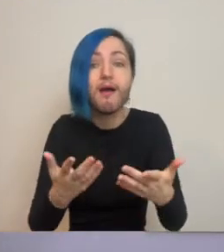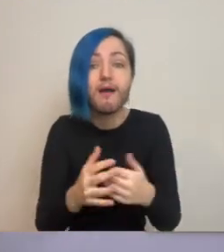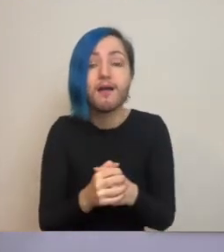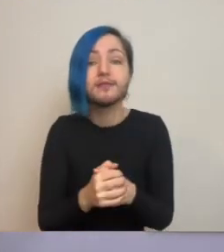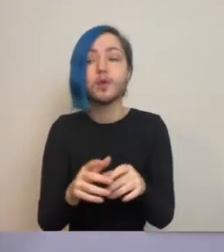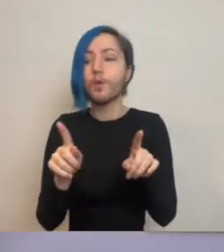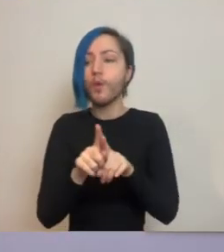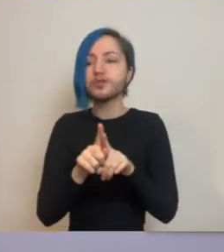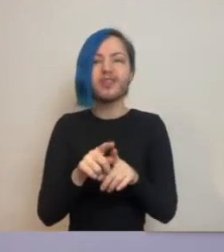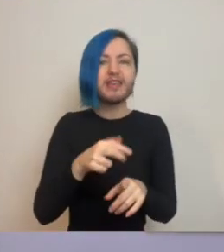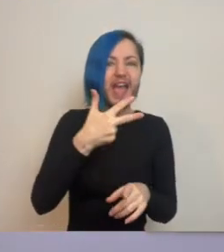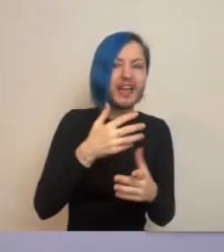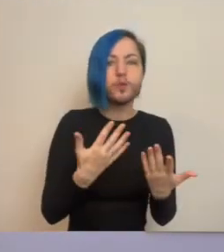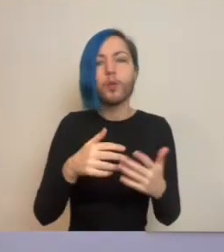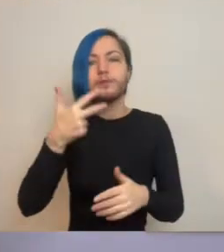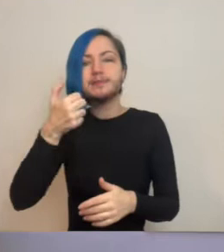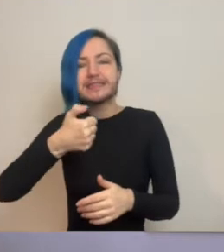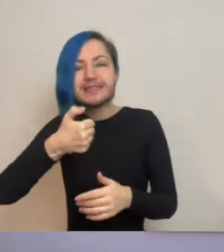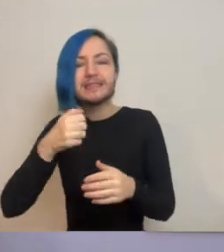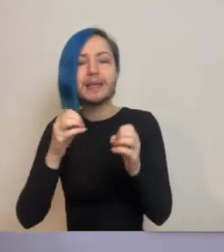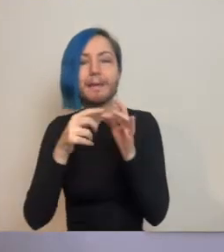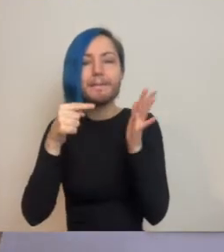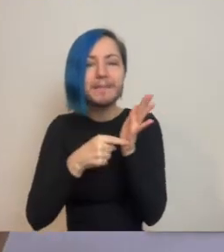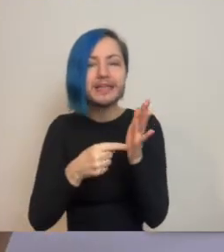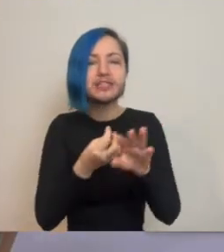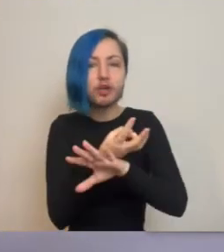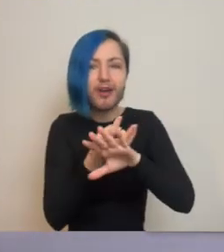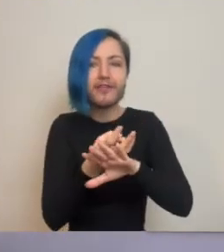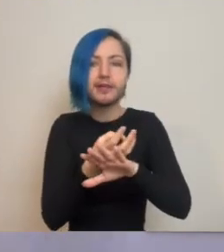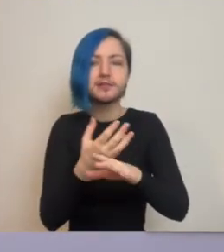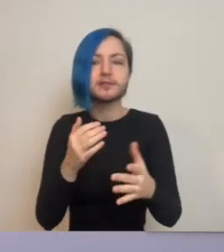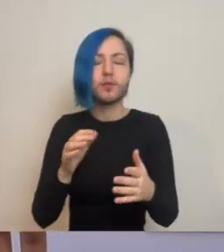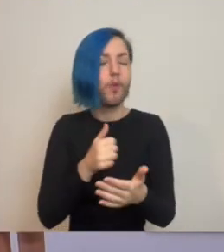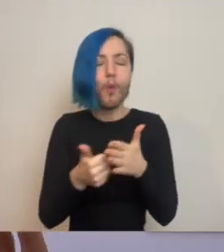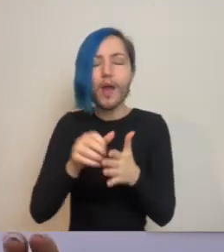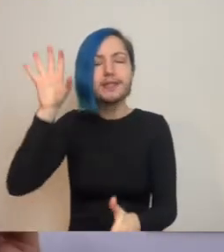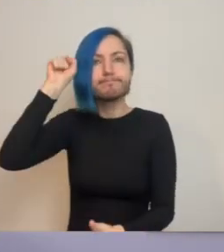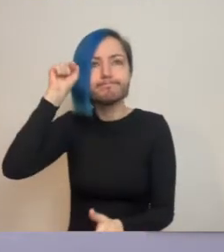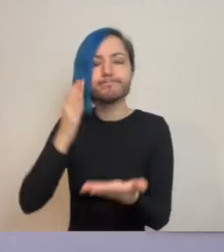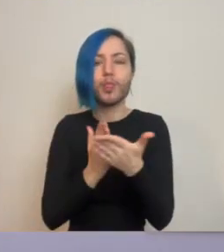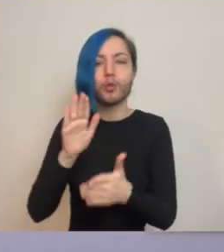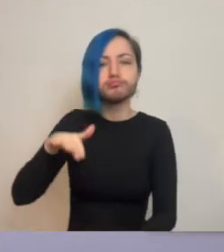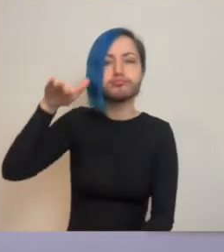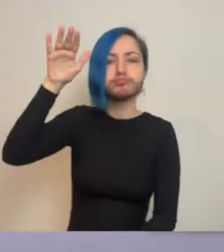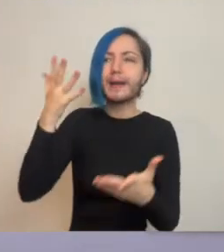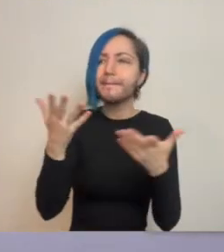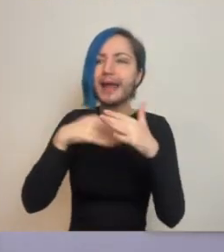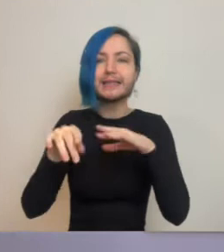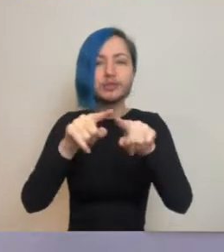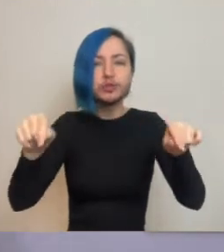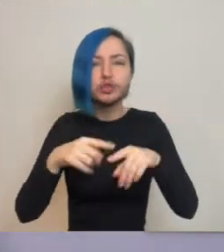of 8 and 16-bit graphics has stayed with me as I've moved into adulthood and sort of played around in my studio making my